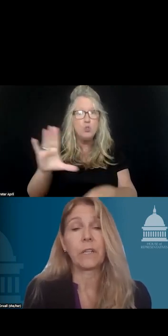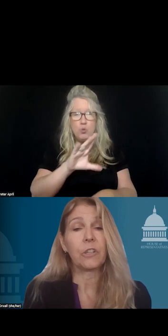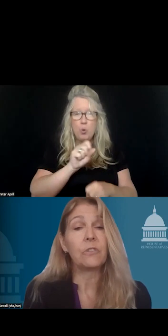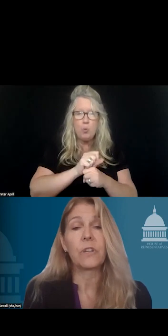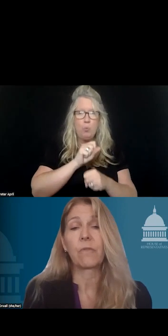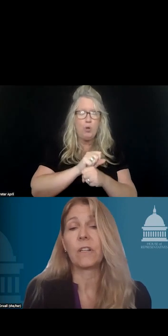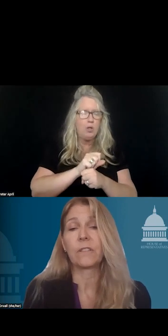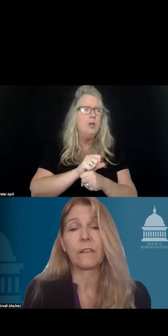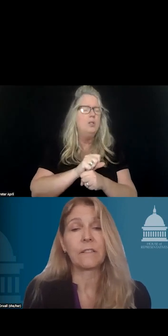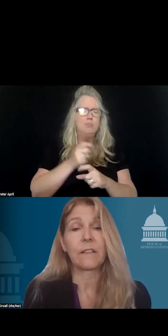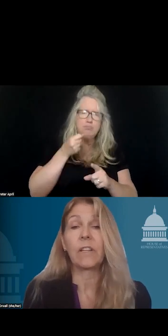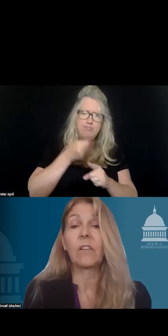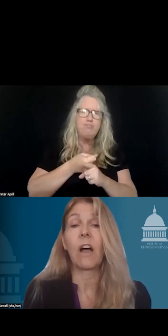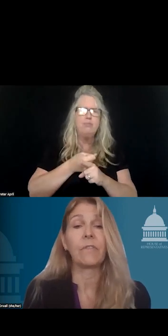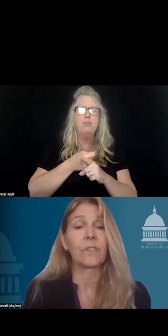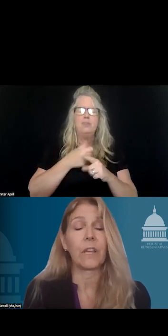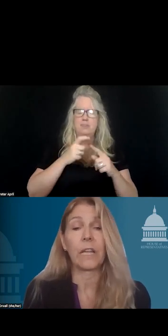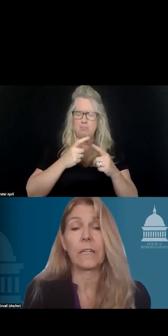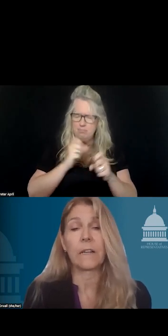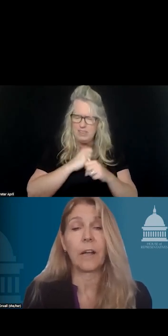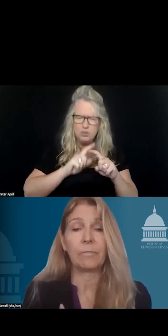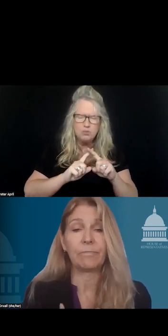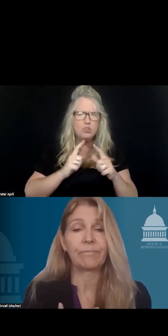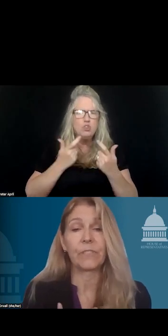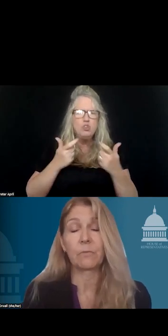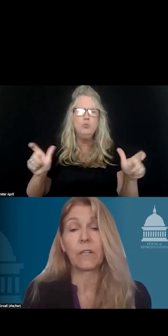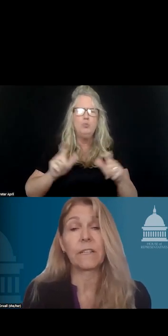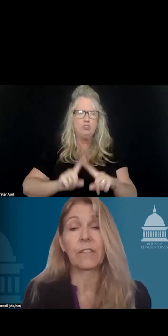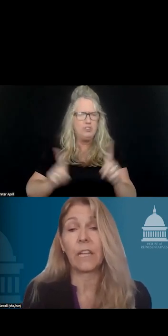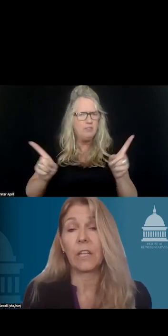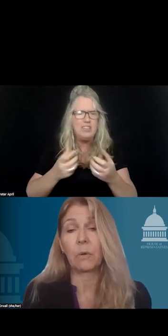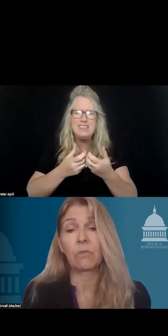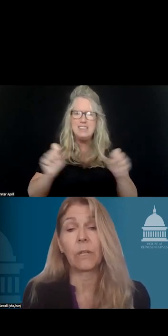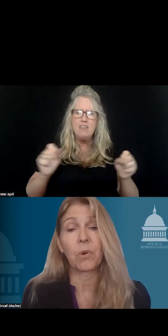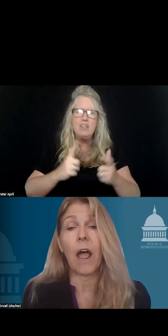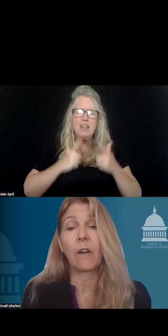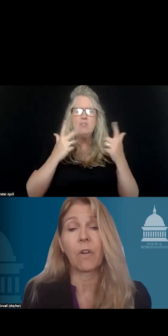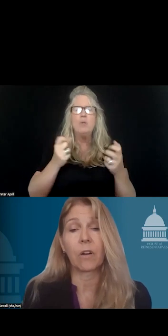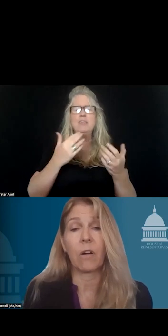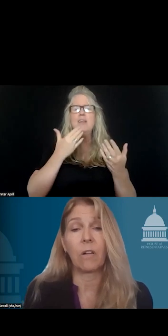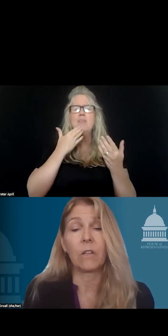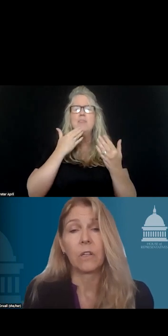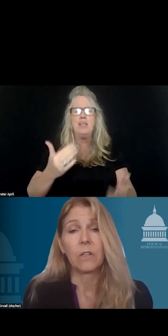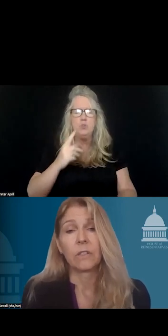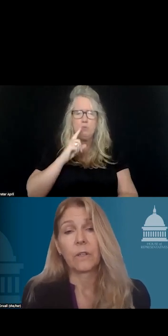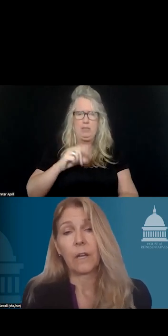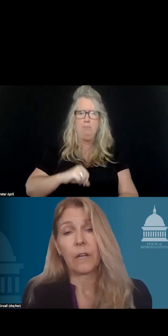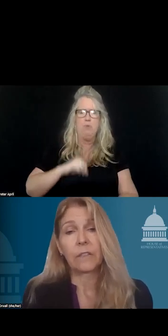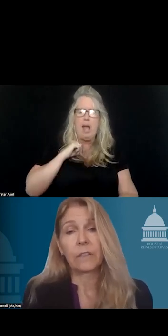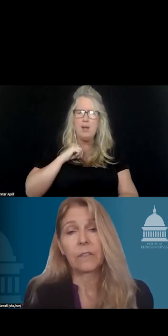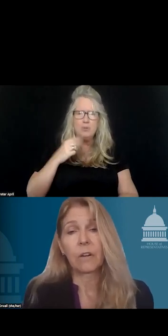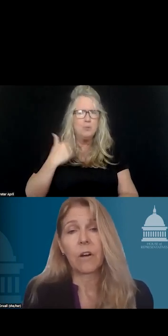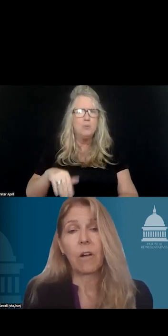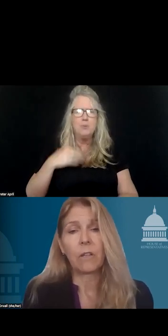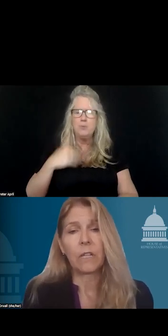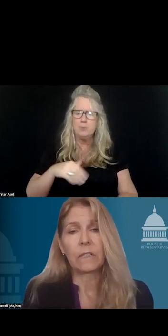is making a huge difference. It's saving lives. And just want to say a thank you. I'm really proud of our call